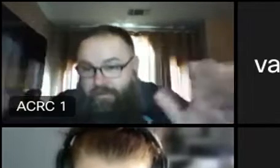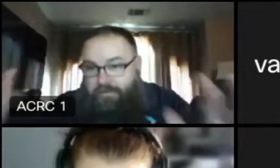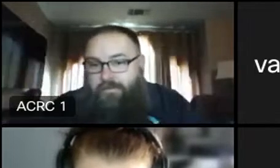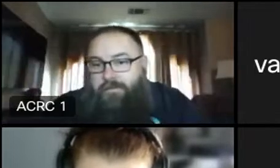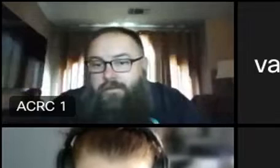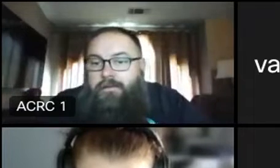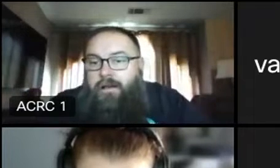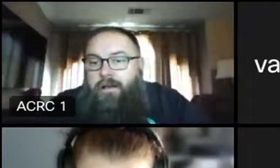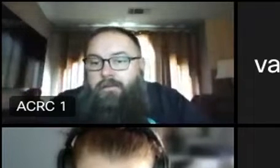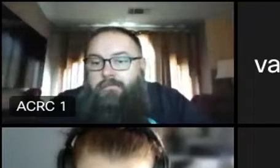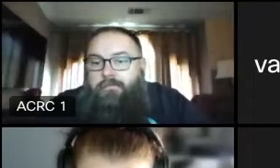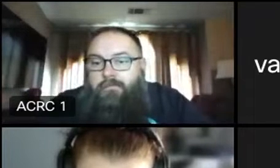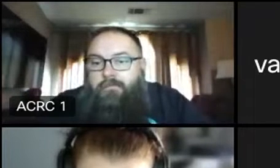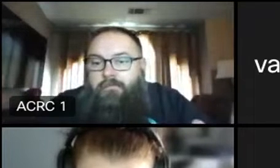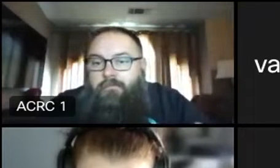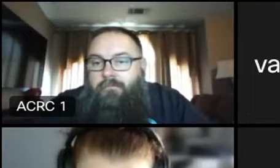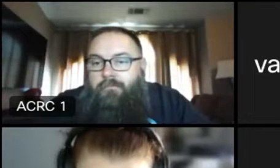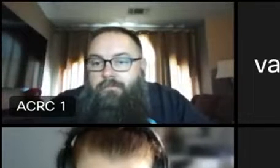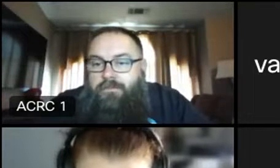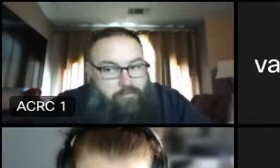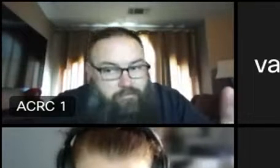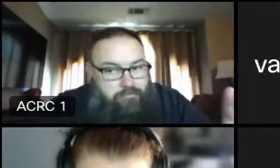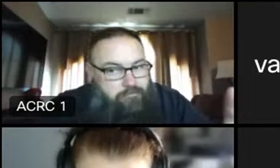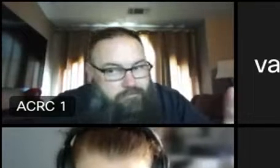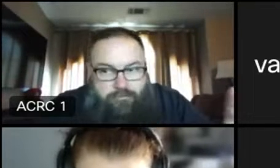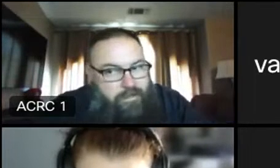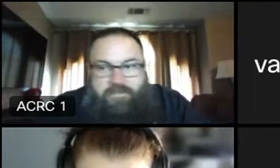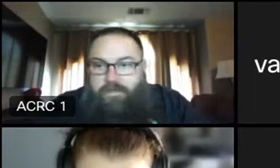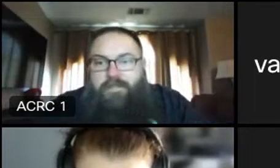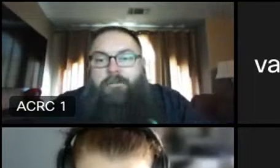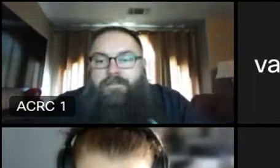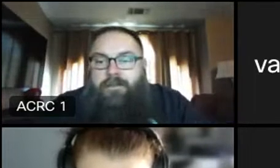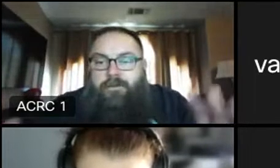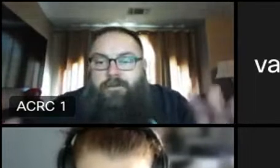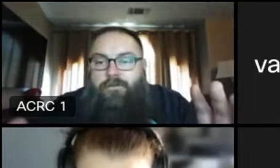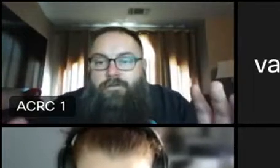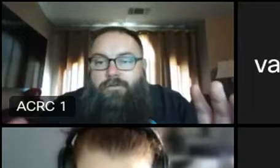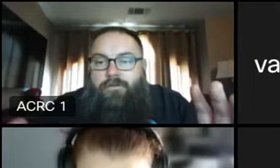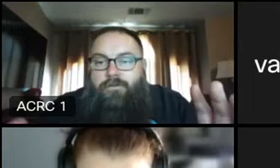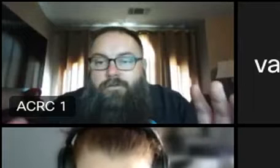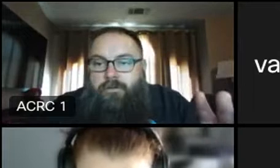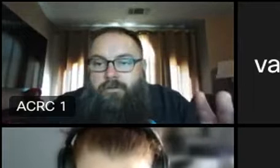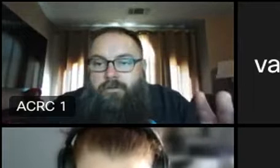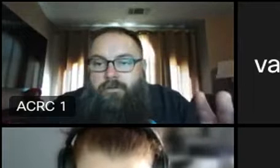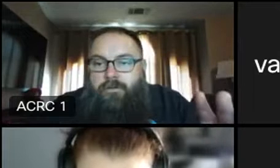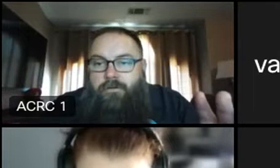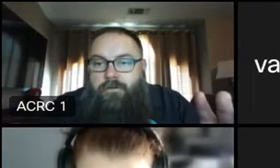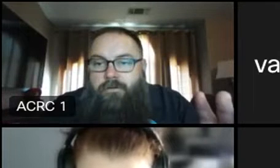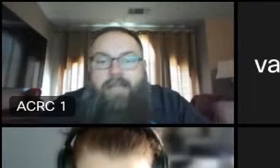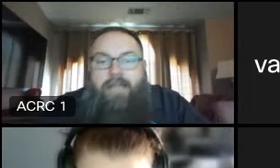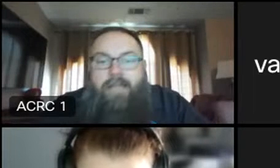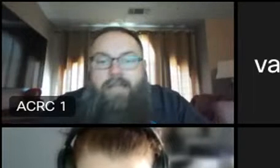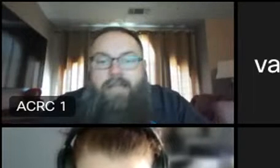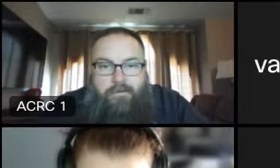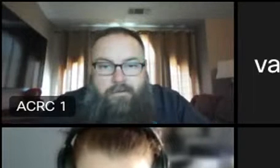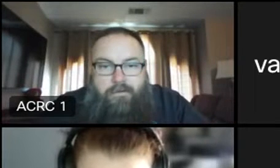so yes, um, so let's look at the comments. So obviously we have the lack